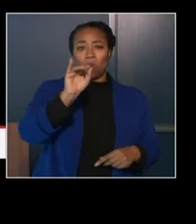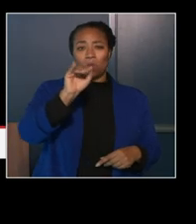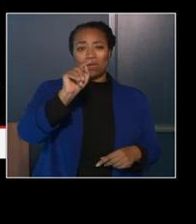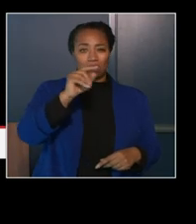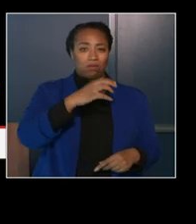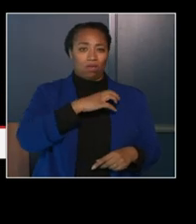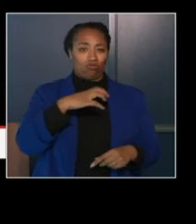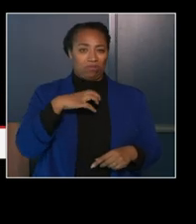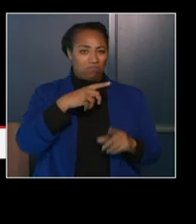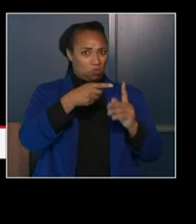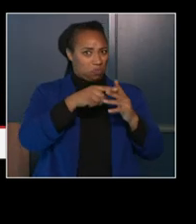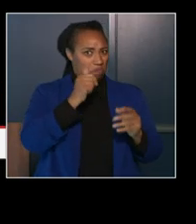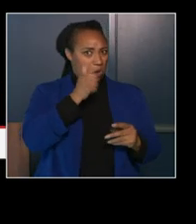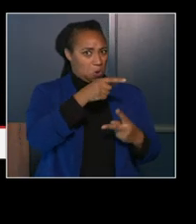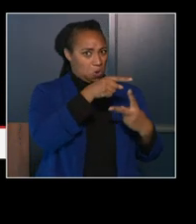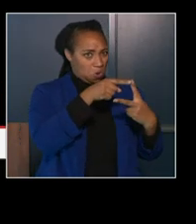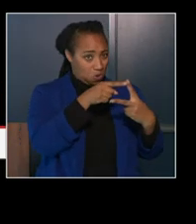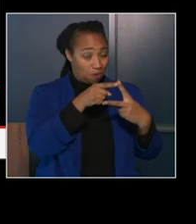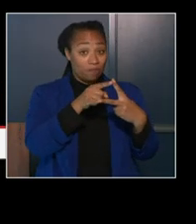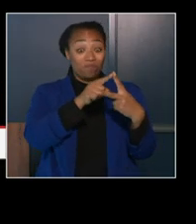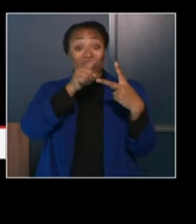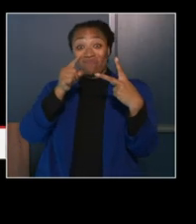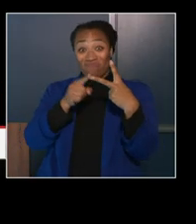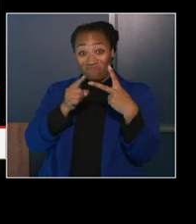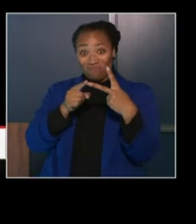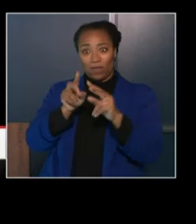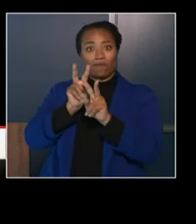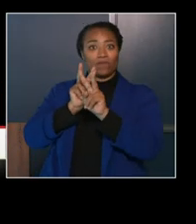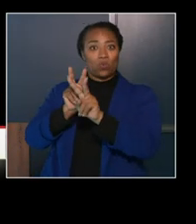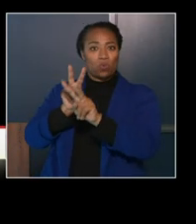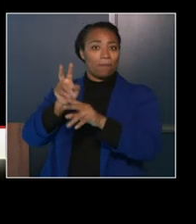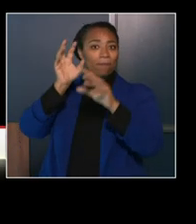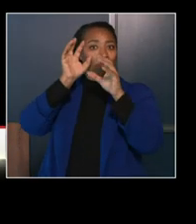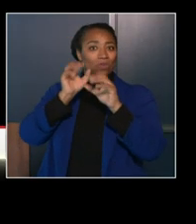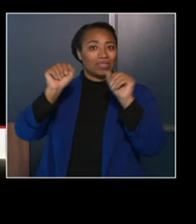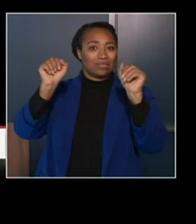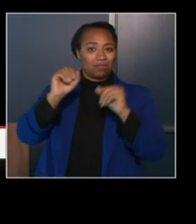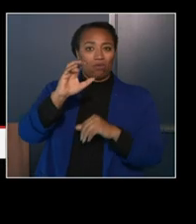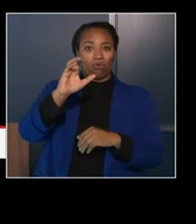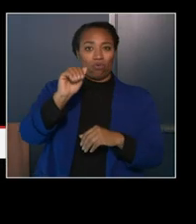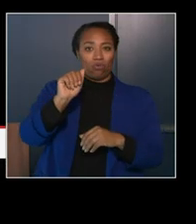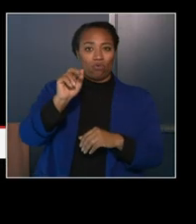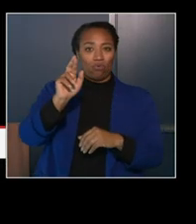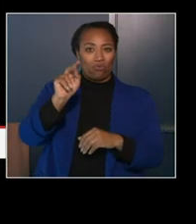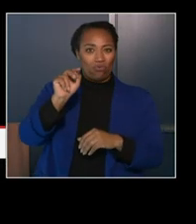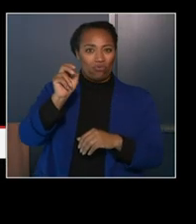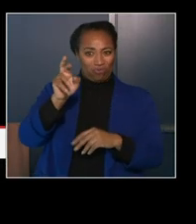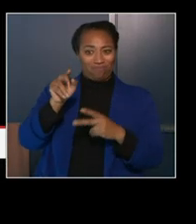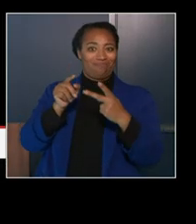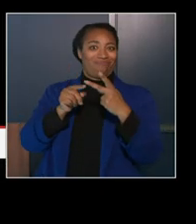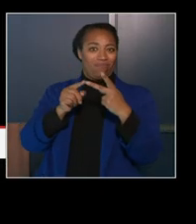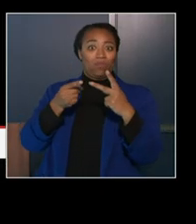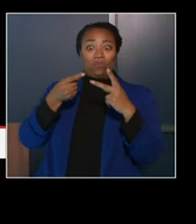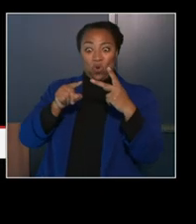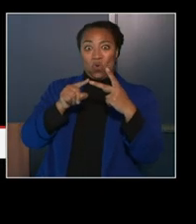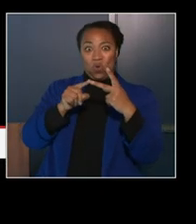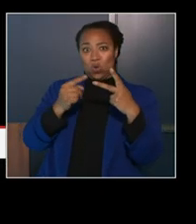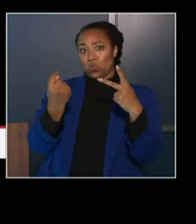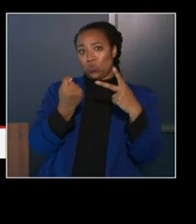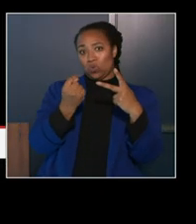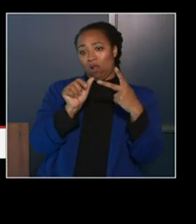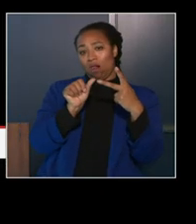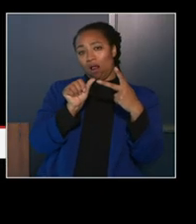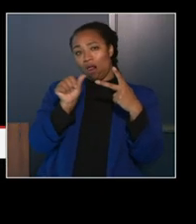happen from Tuesday through Thursday this week. So we also want you to pay attention to closures related to